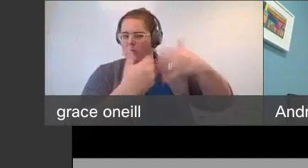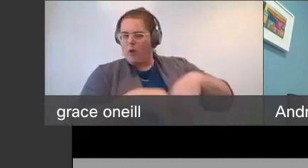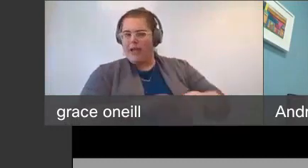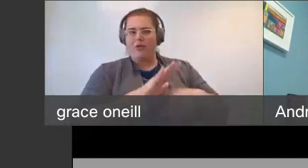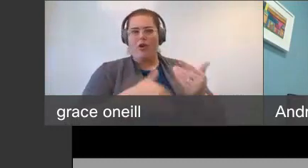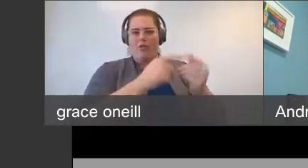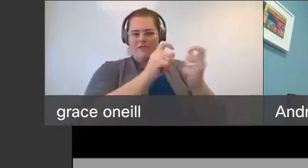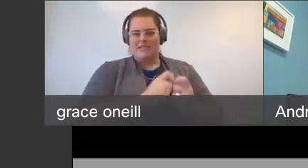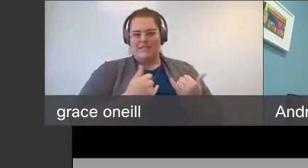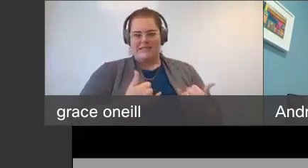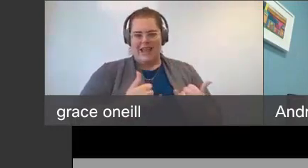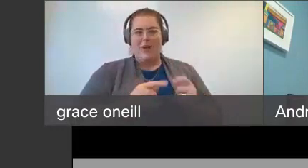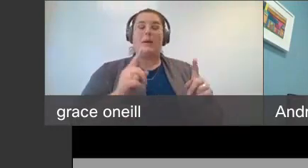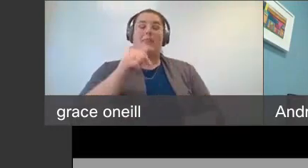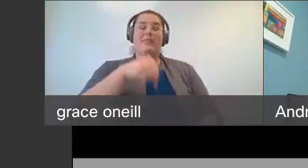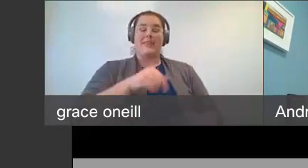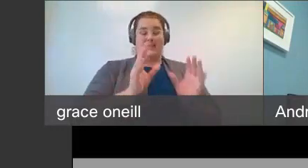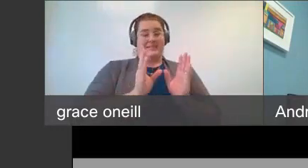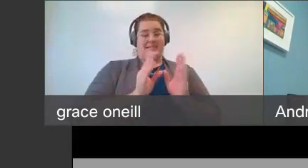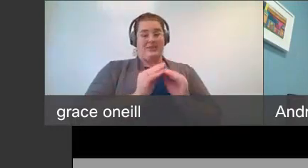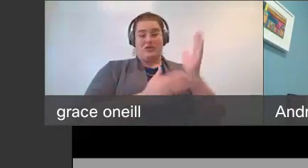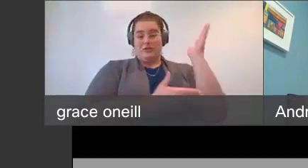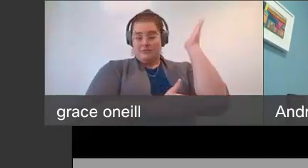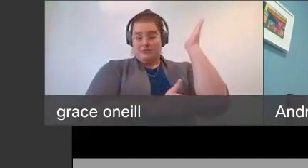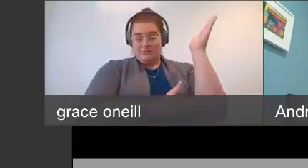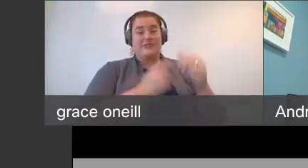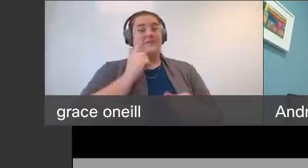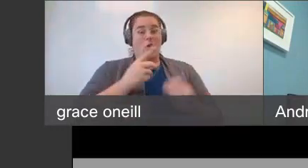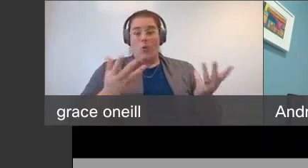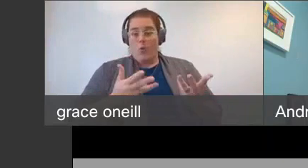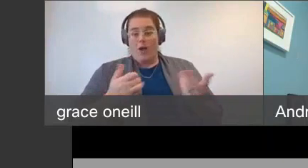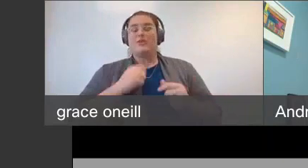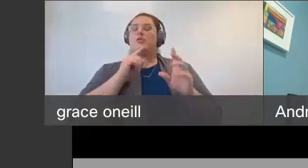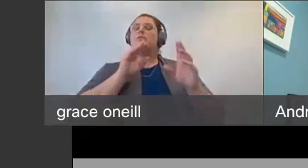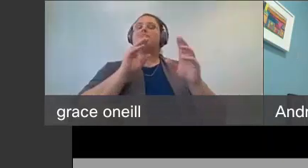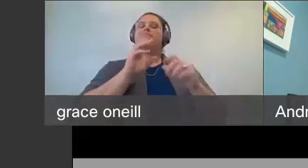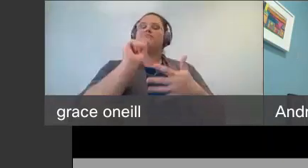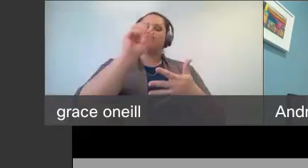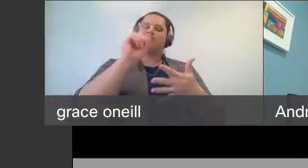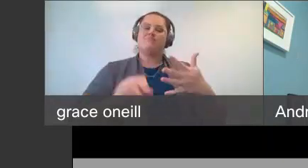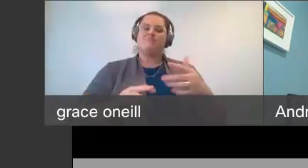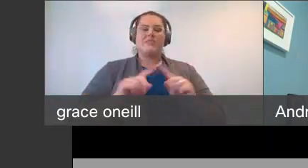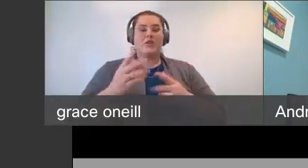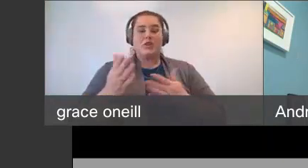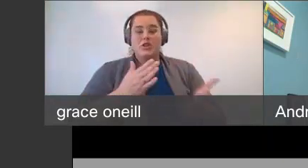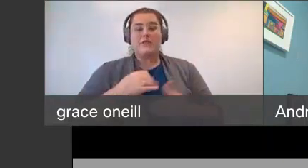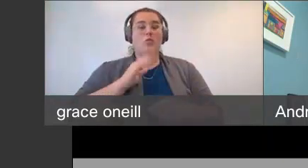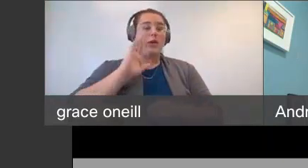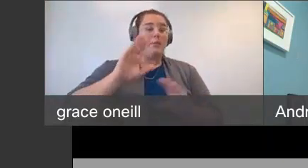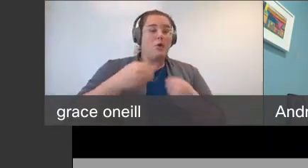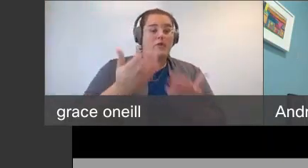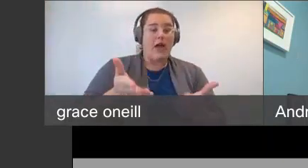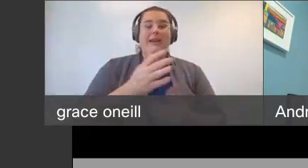of this session is just to give you an idea of what we do, what services we are going to be providing, and how we are going to really help elevate the care